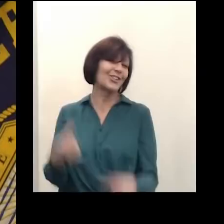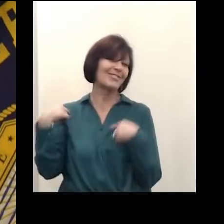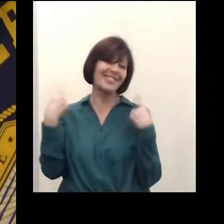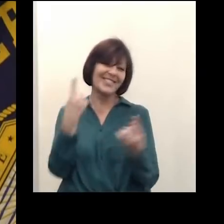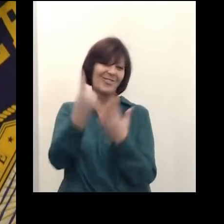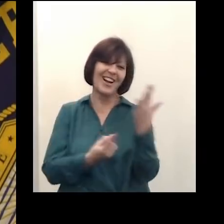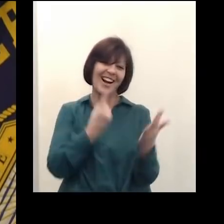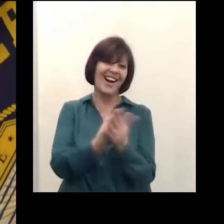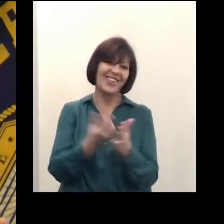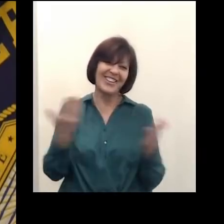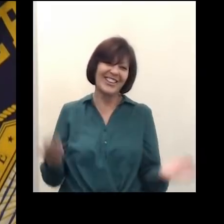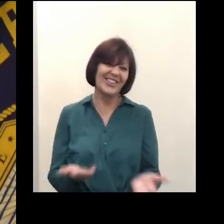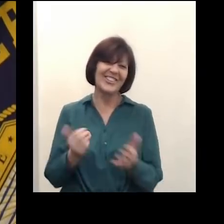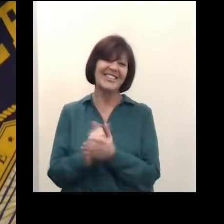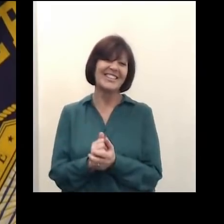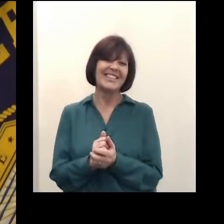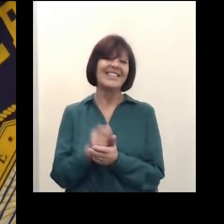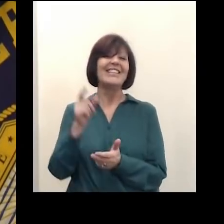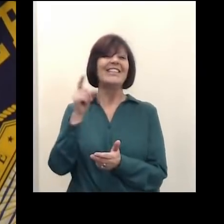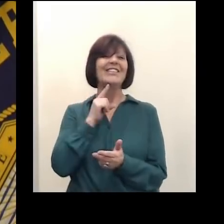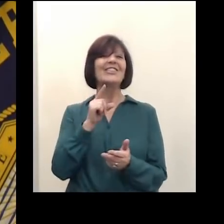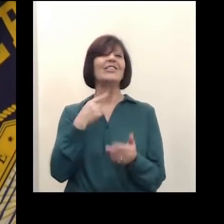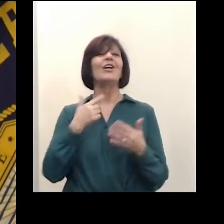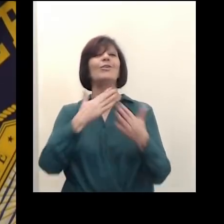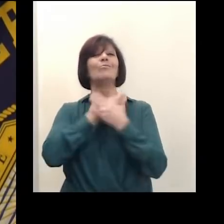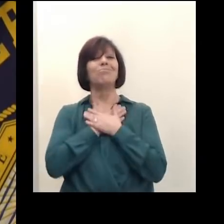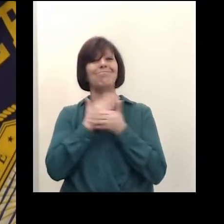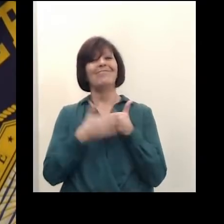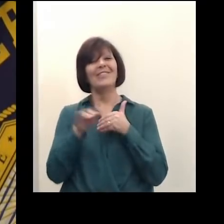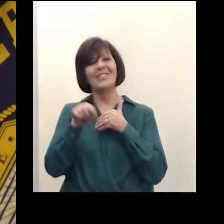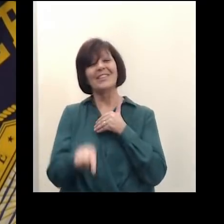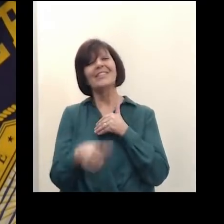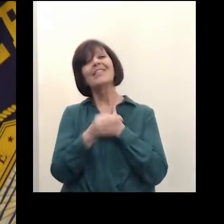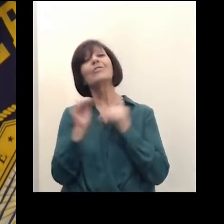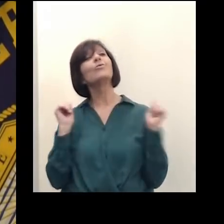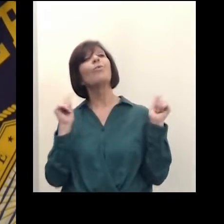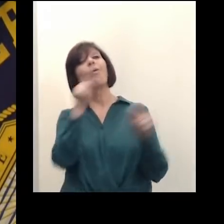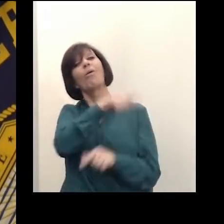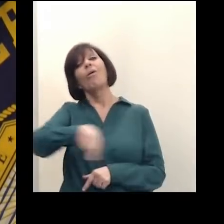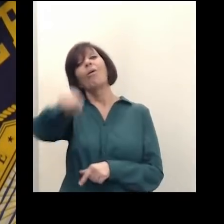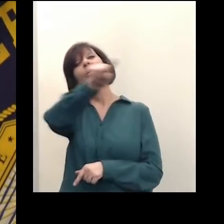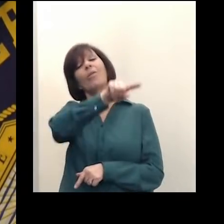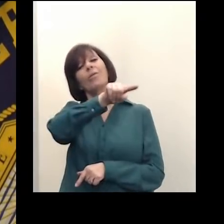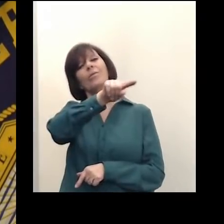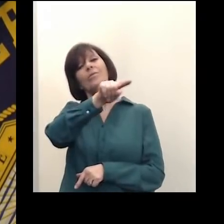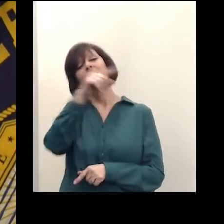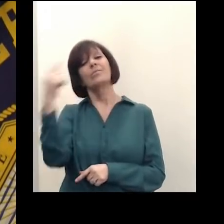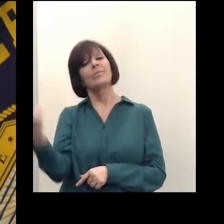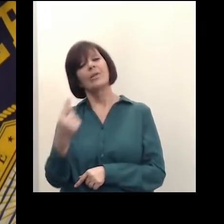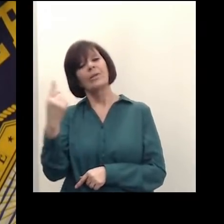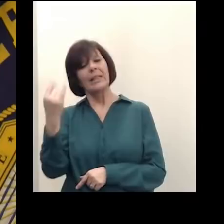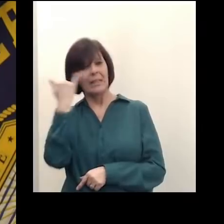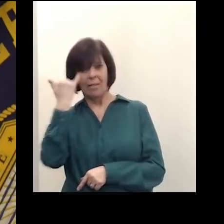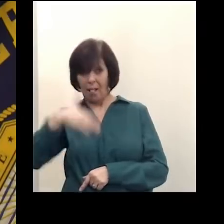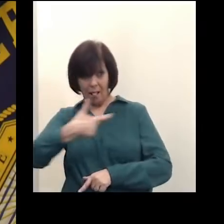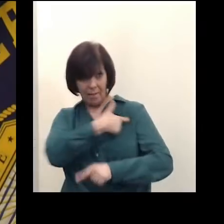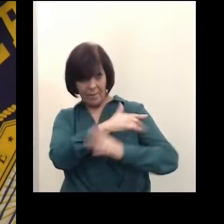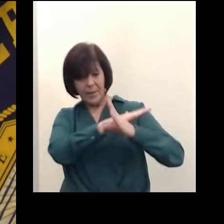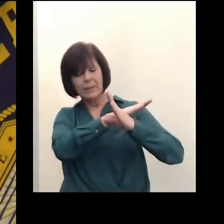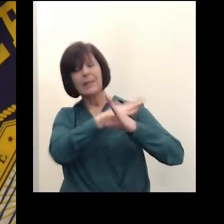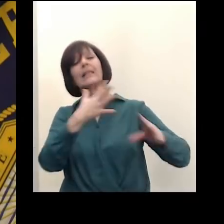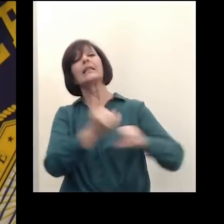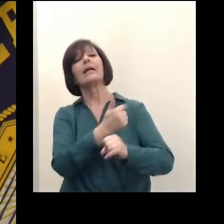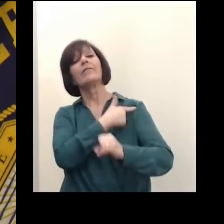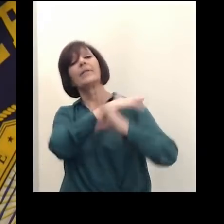York. She'll deserve a rest after this. And to all, as always, if you haven't been vaccinated, get vaccinated.